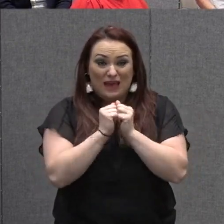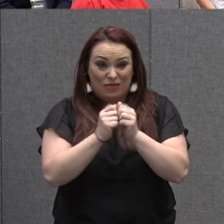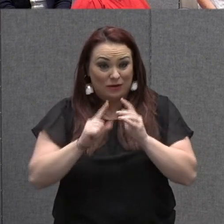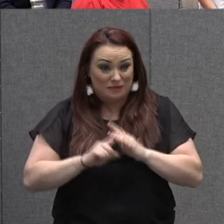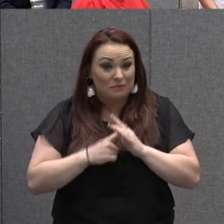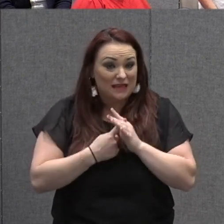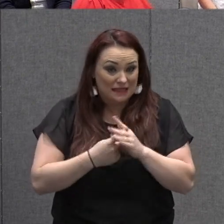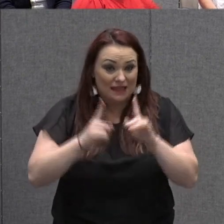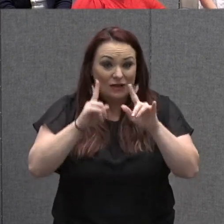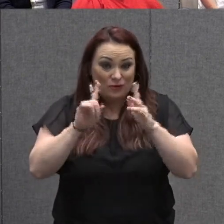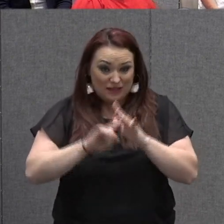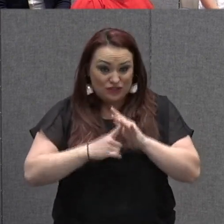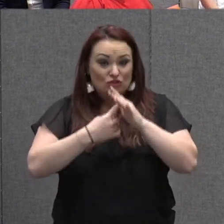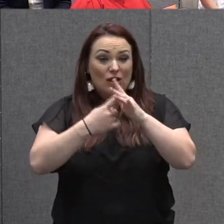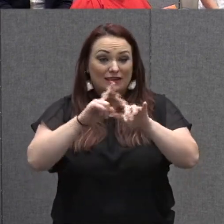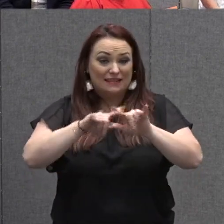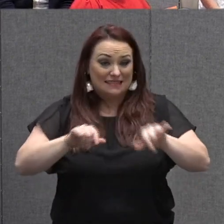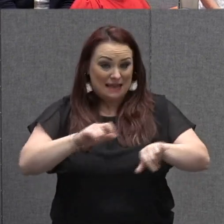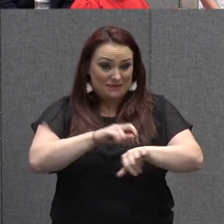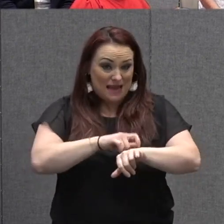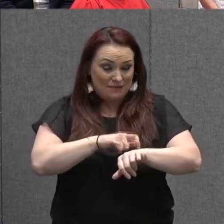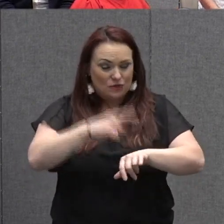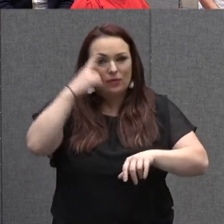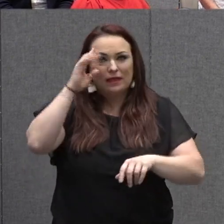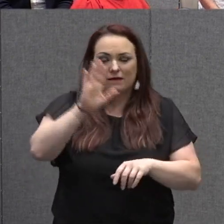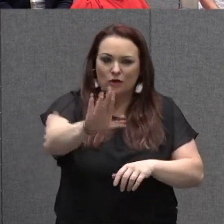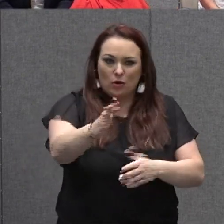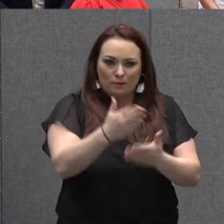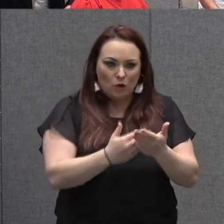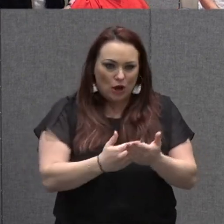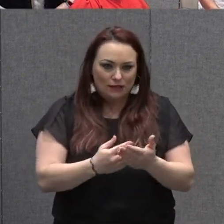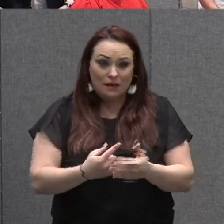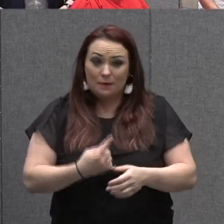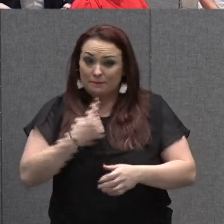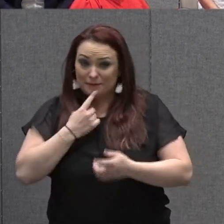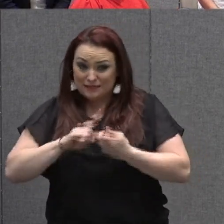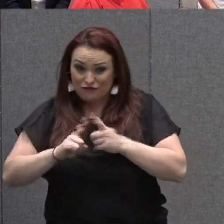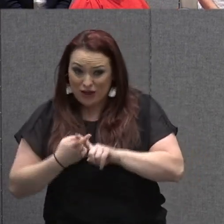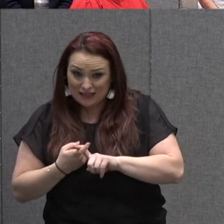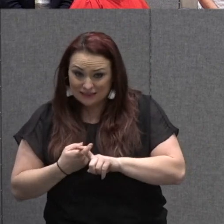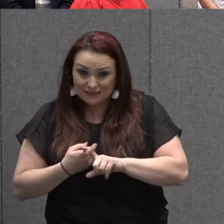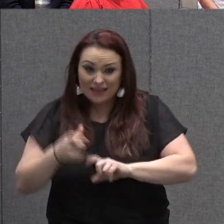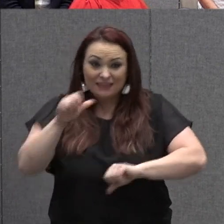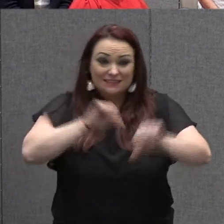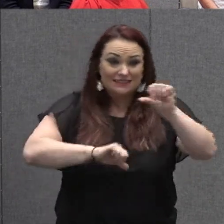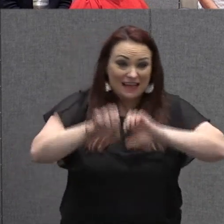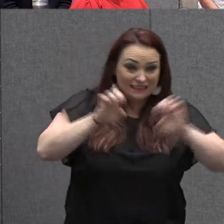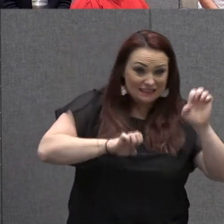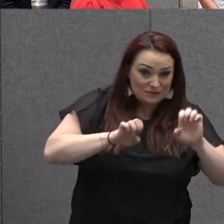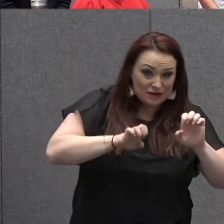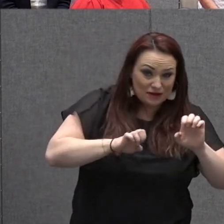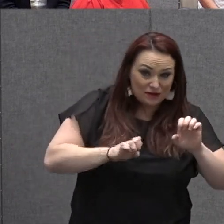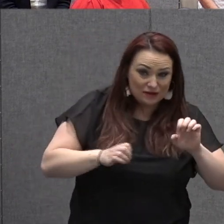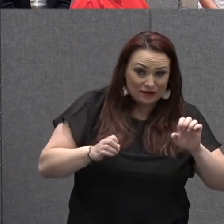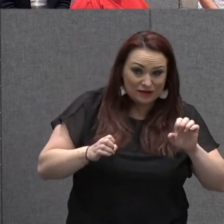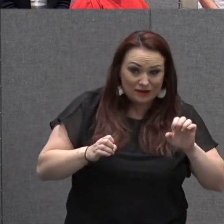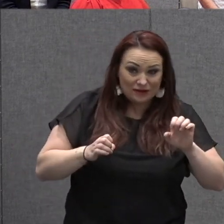Yeah? Yeah. Okay, so think of your part that you like. I miss my friends, science experiments,